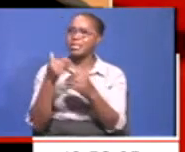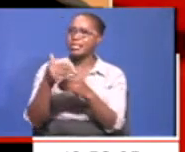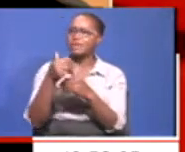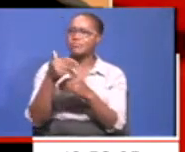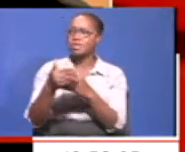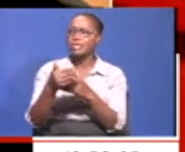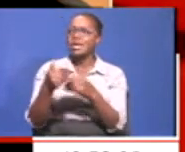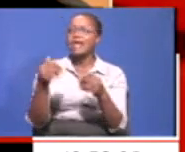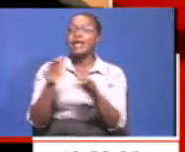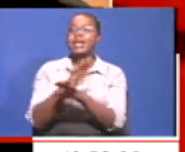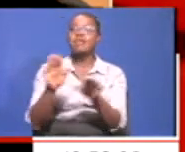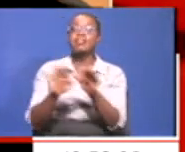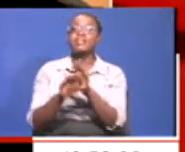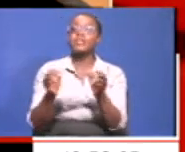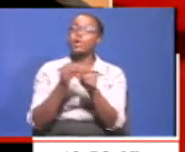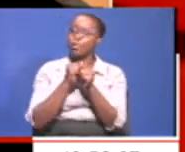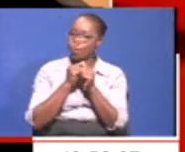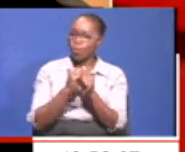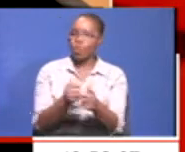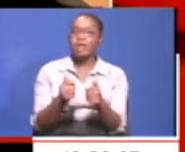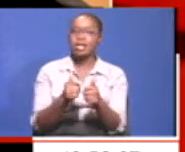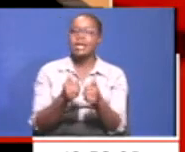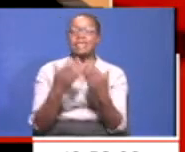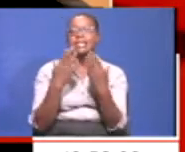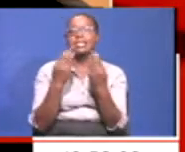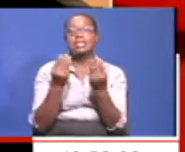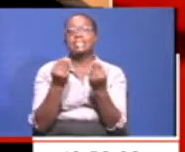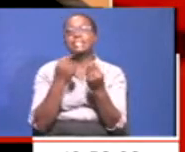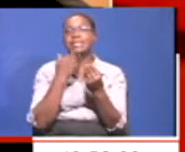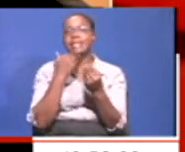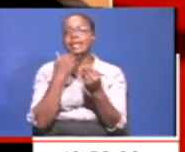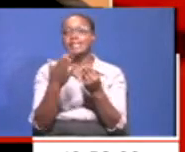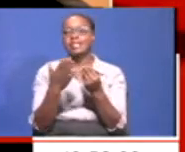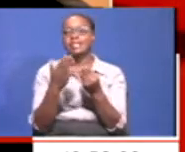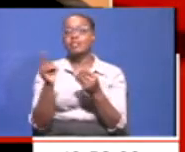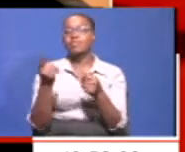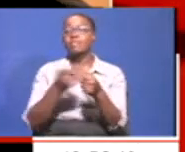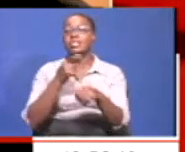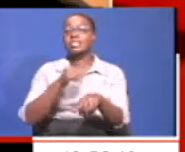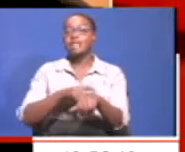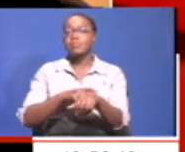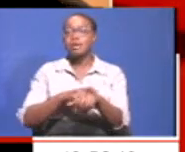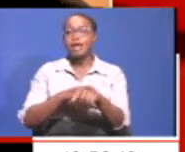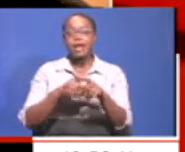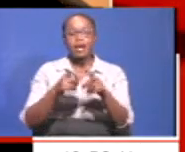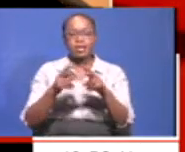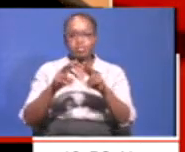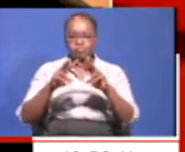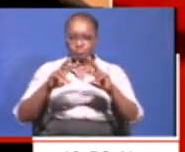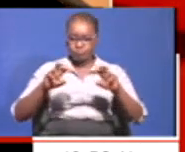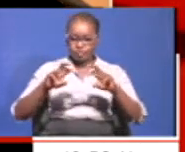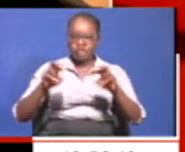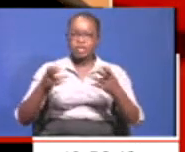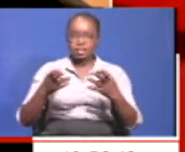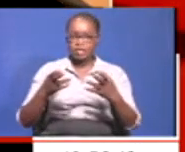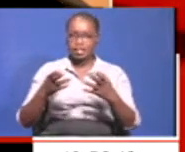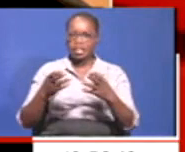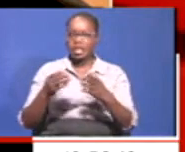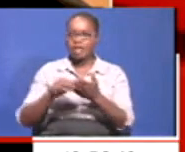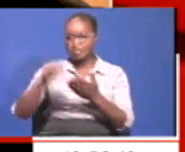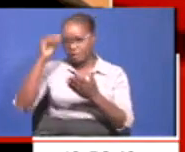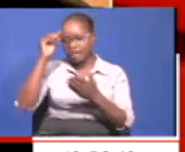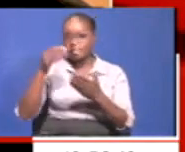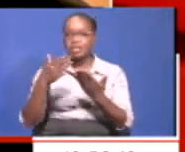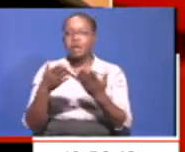in order. It is not easy, being my first time in navigating. Though I've been there before, I've learned how the